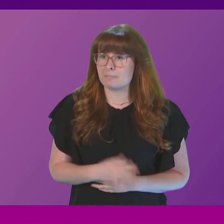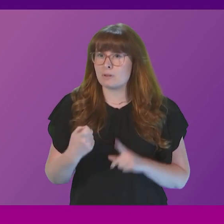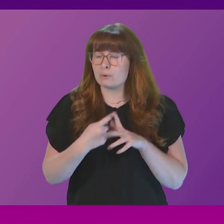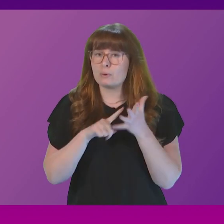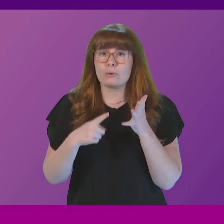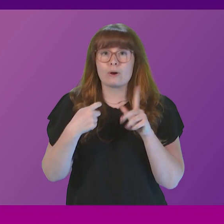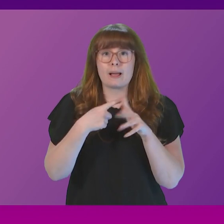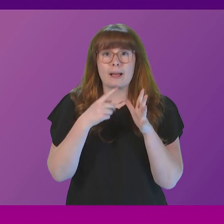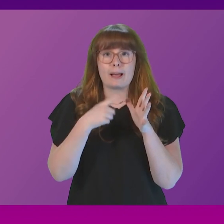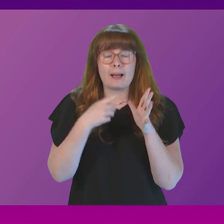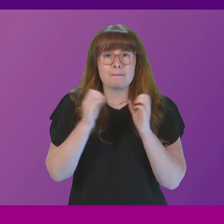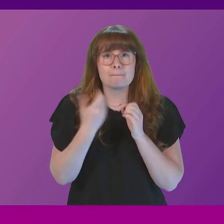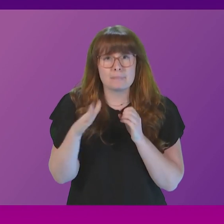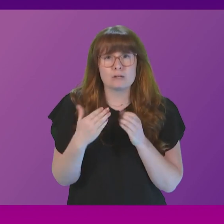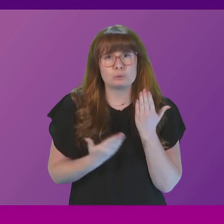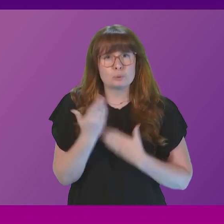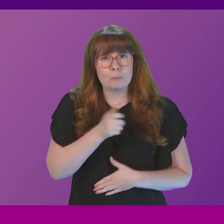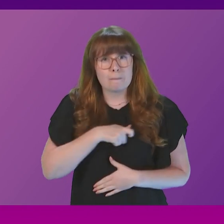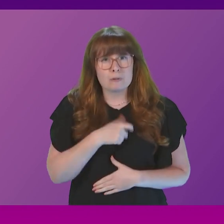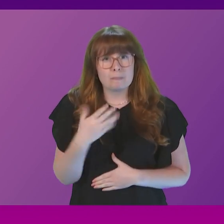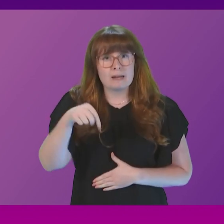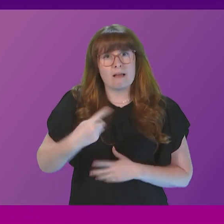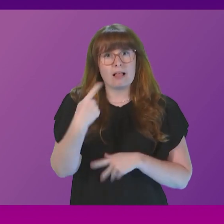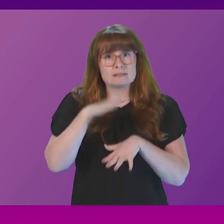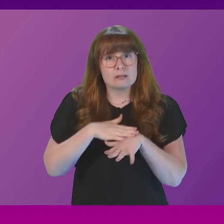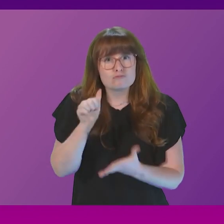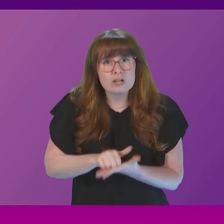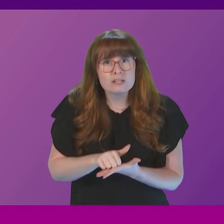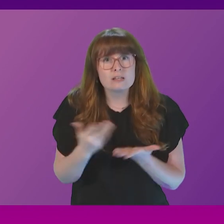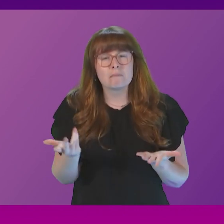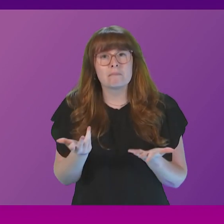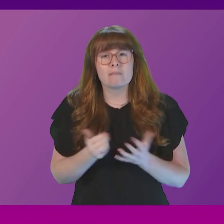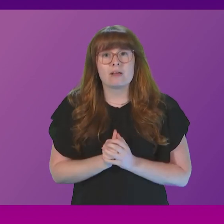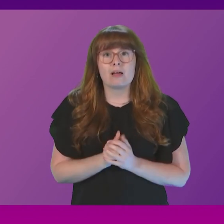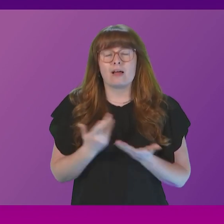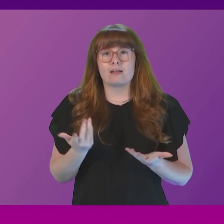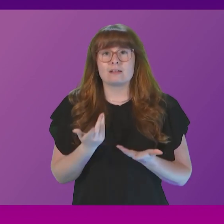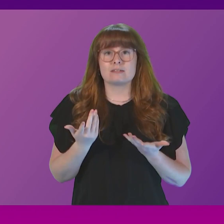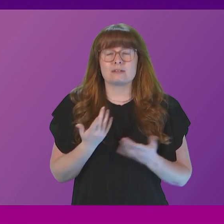COCAB's a new member, but COCAB has been a new member at the last meeting, would you not? Do you not hear? Oh, okay.